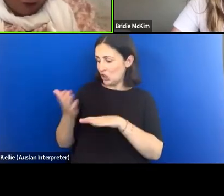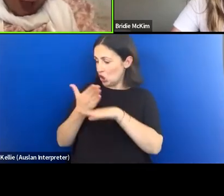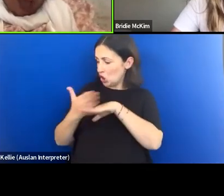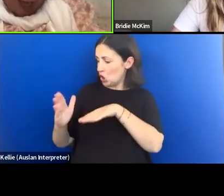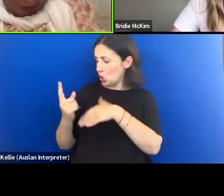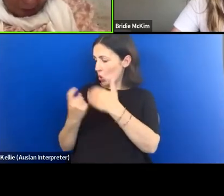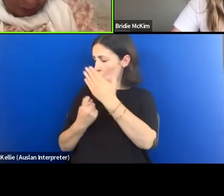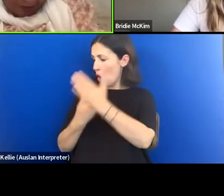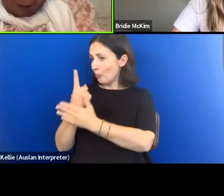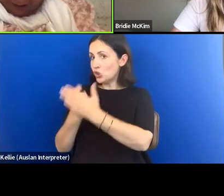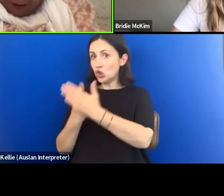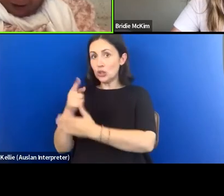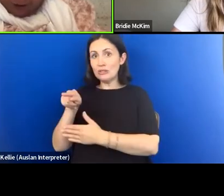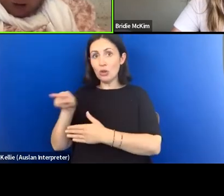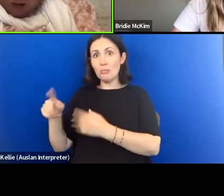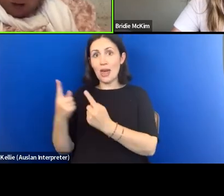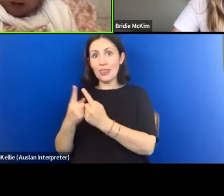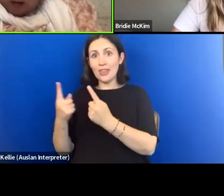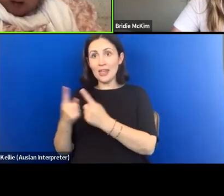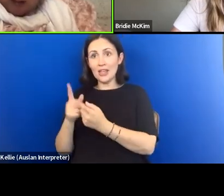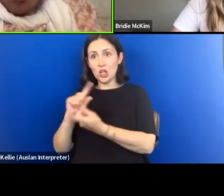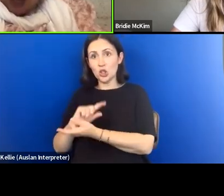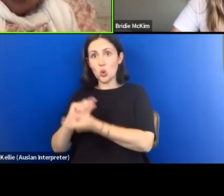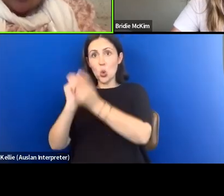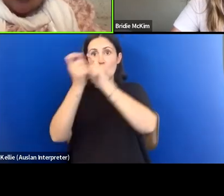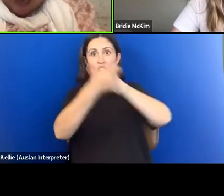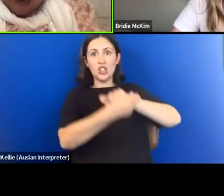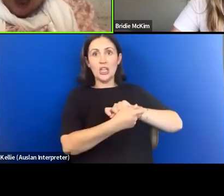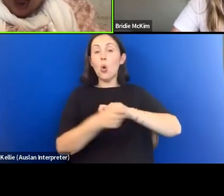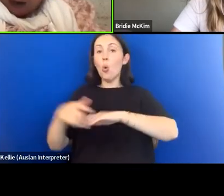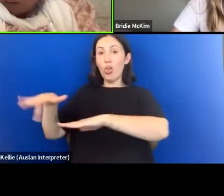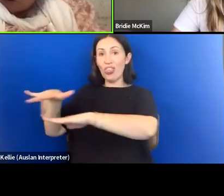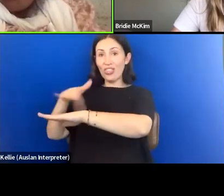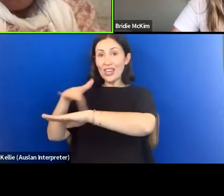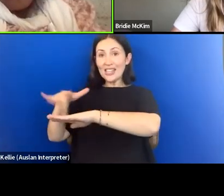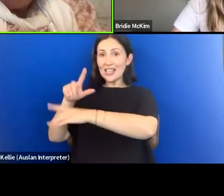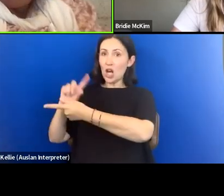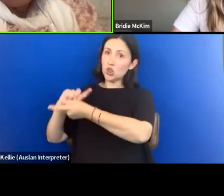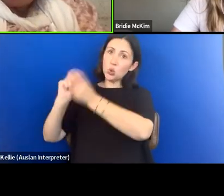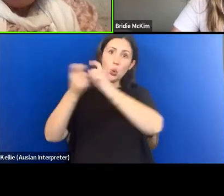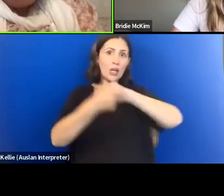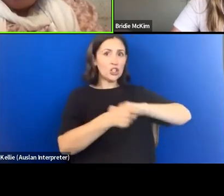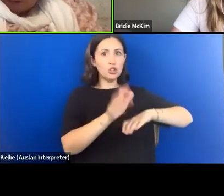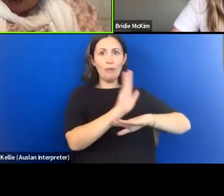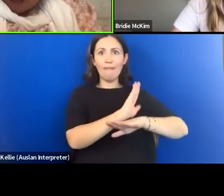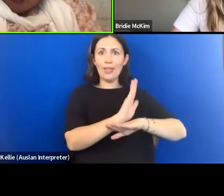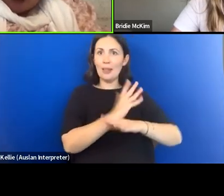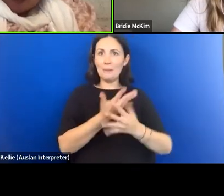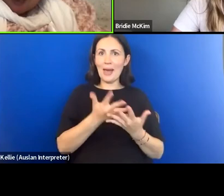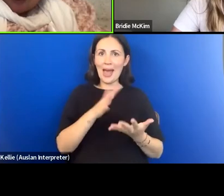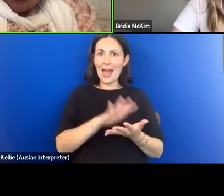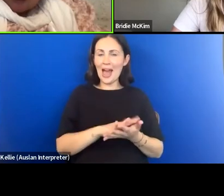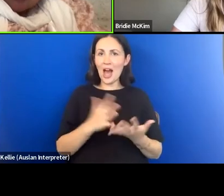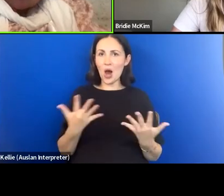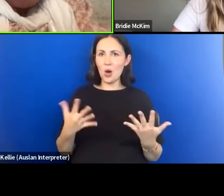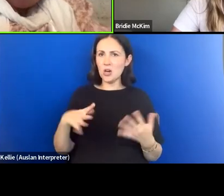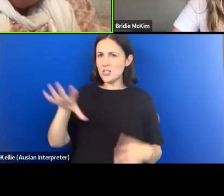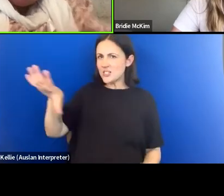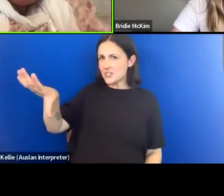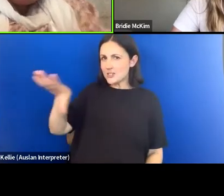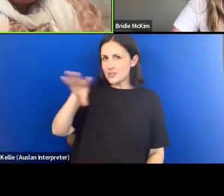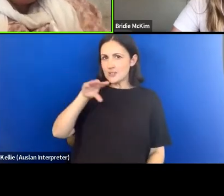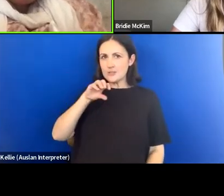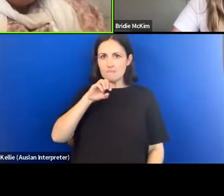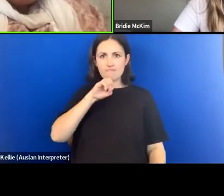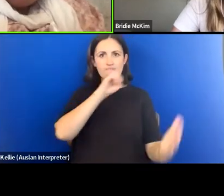from a theater space and how to transpose that onto